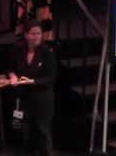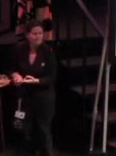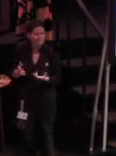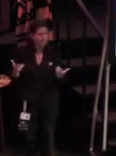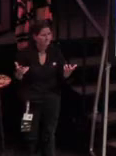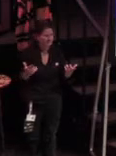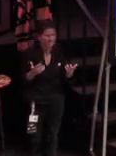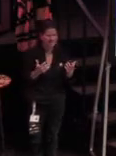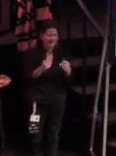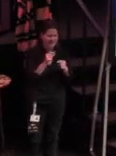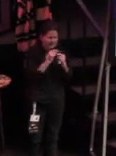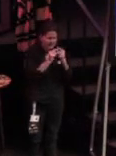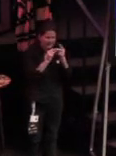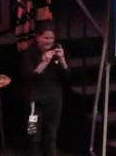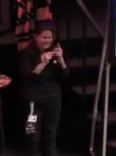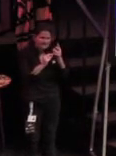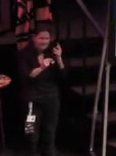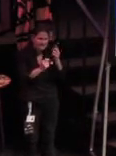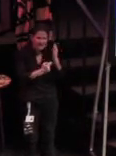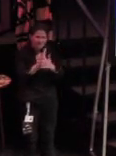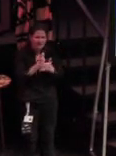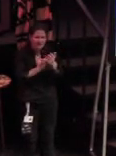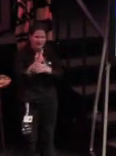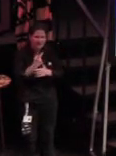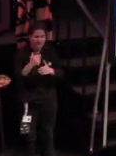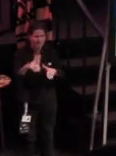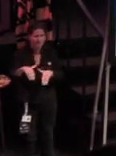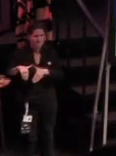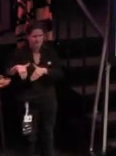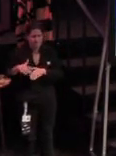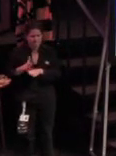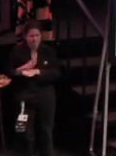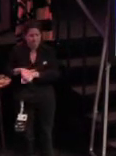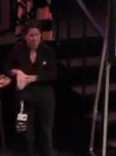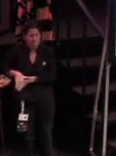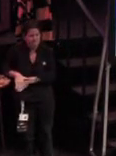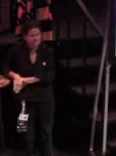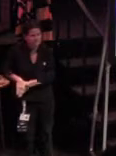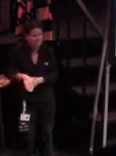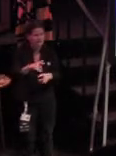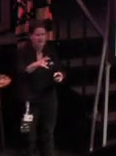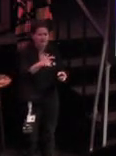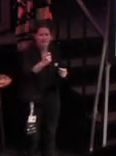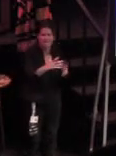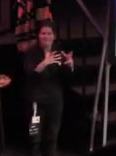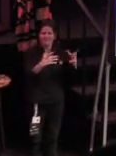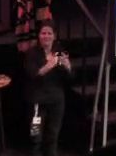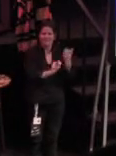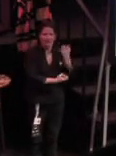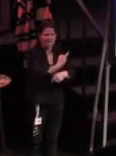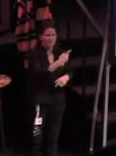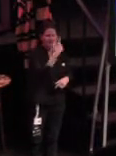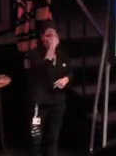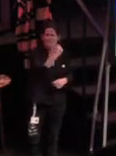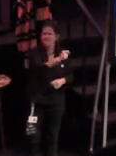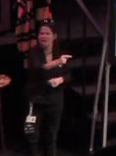were, like, bigger things. And I remember being asked to make coffee for a